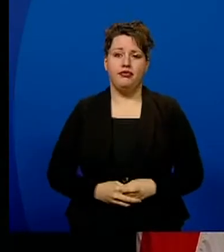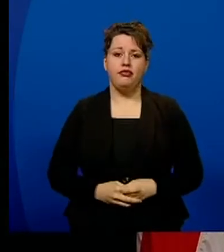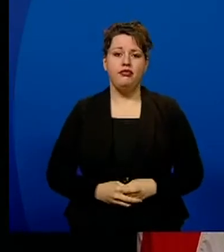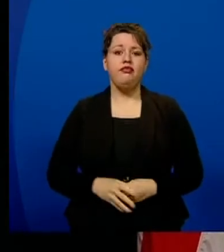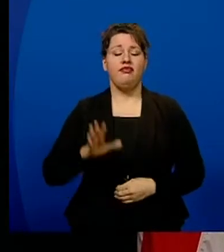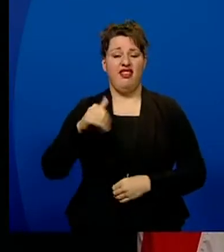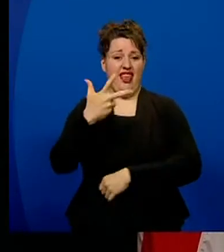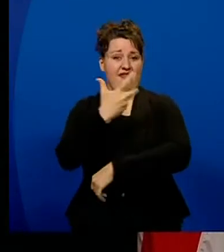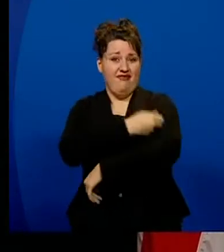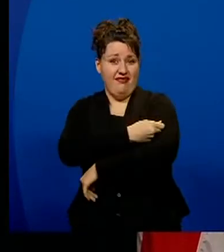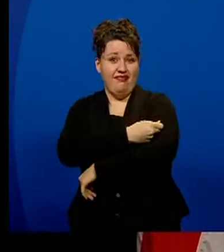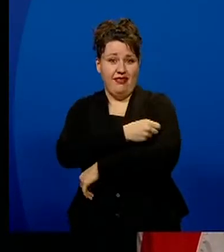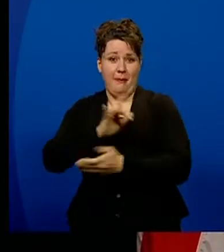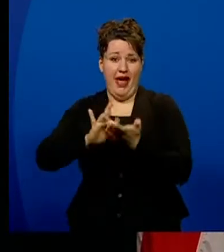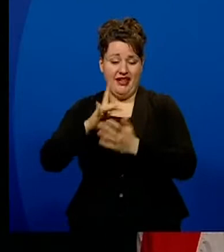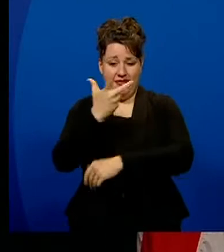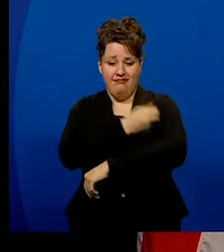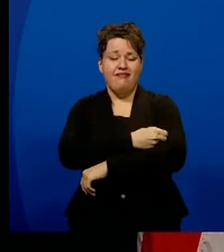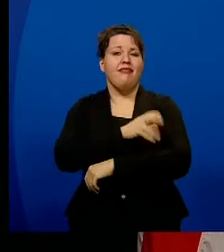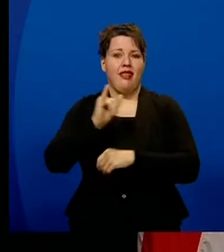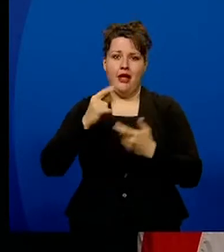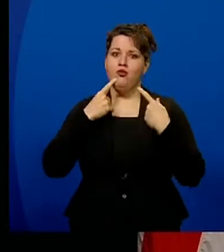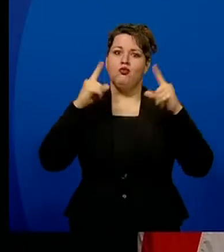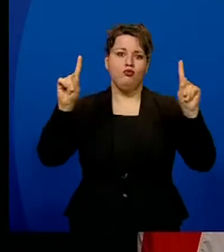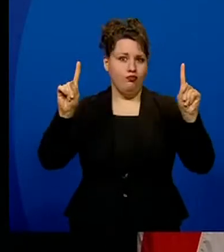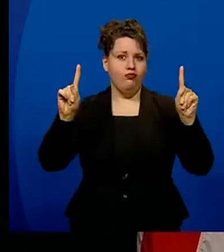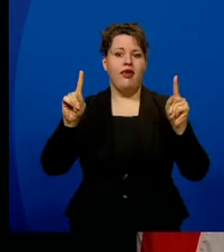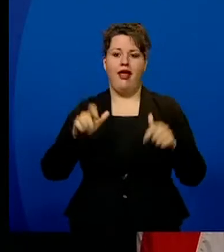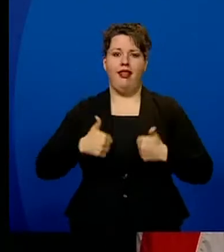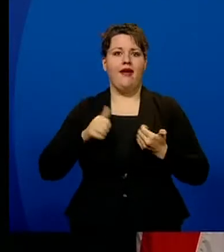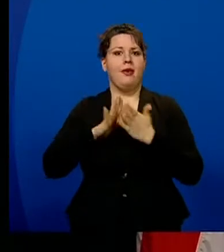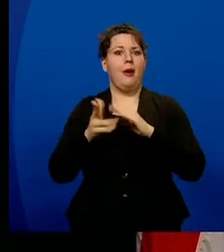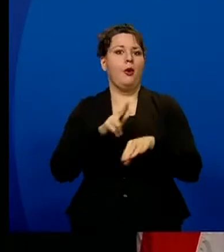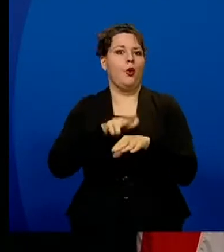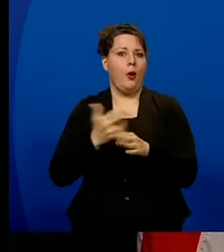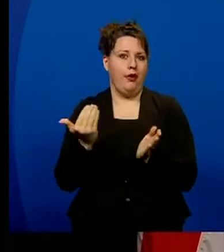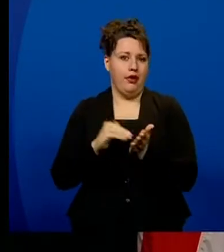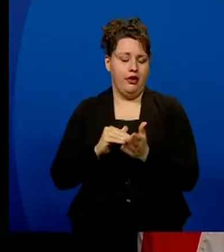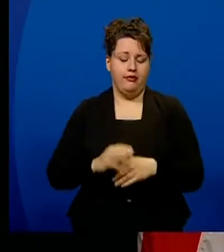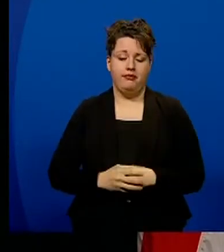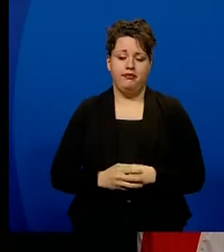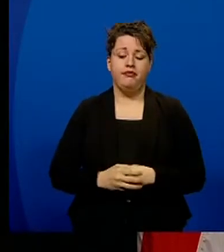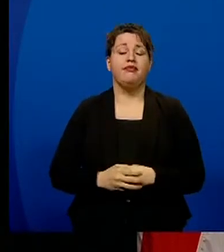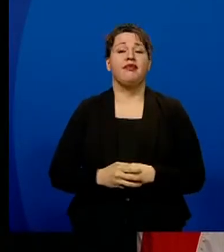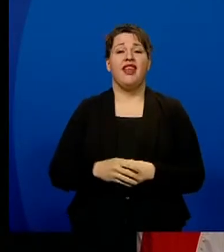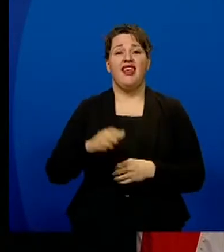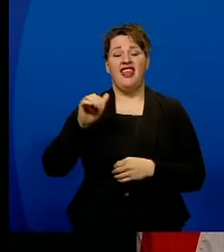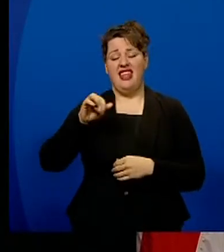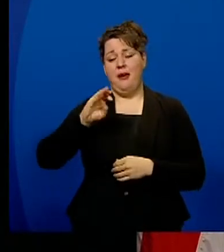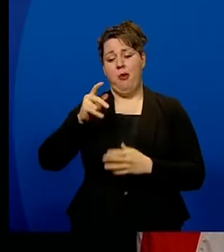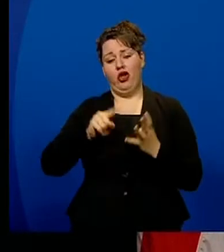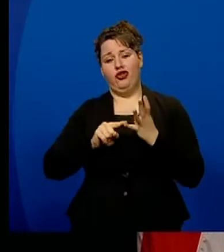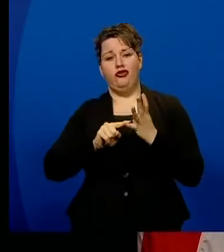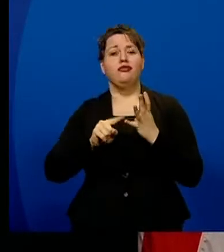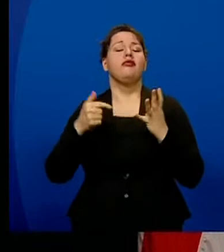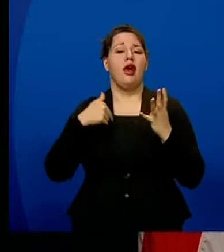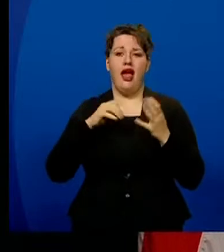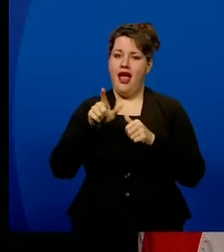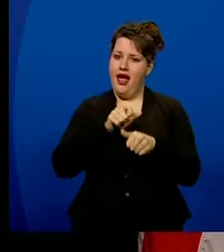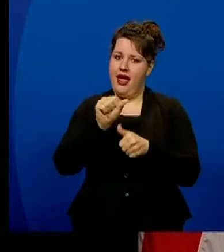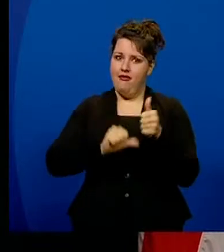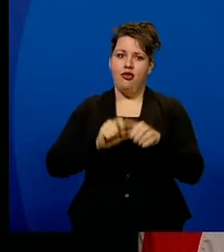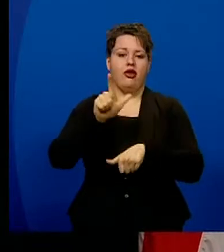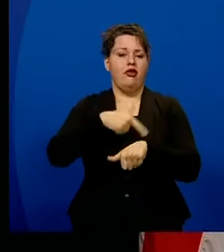The vaccine is working, and life is getting back to normal. By the end of this month, every long-term care facility in our state will